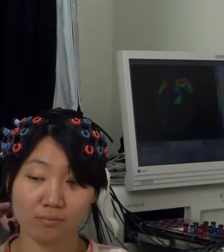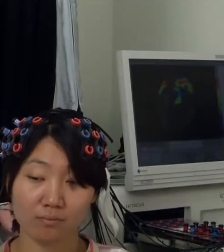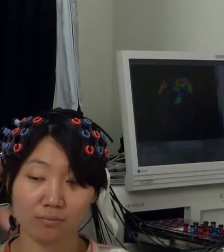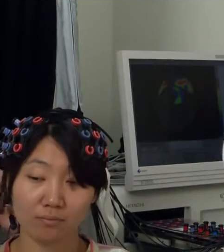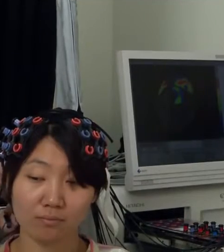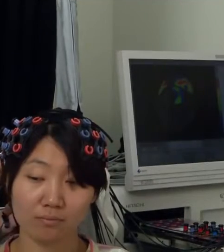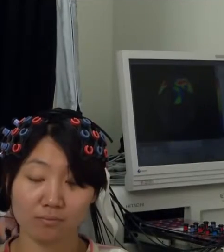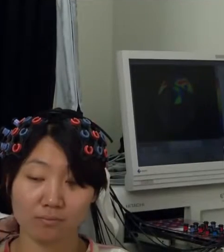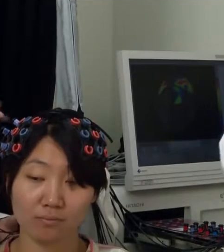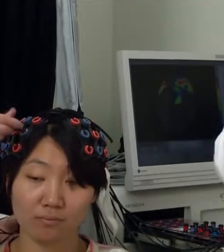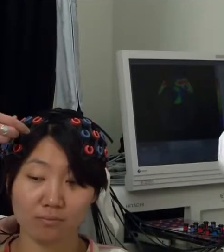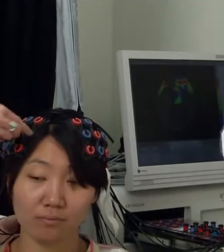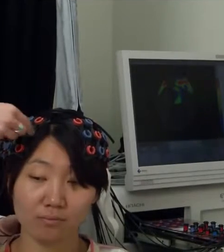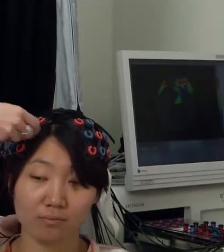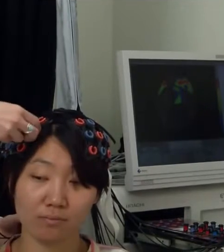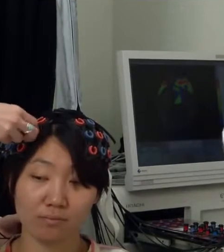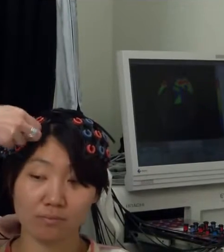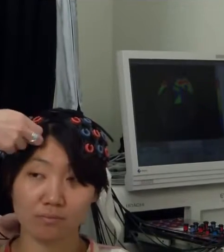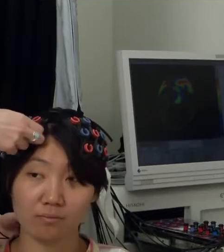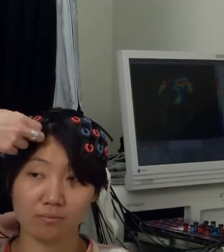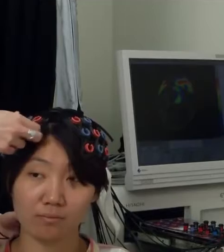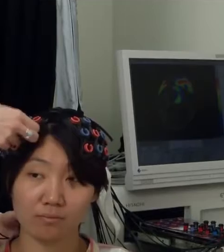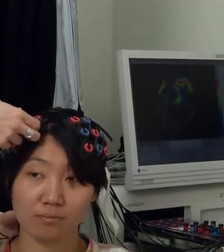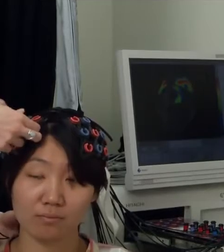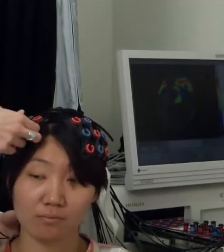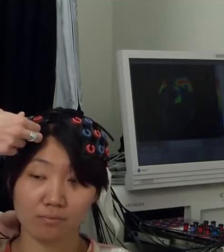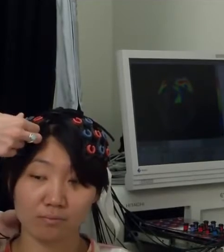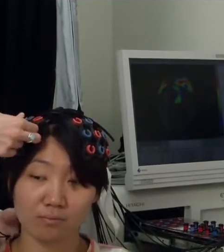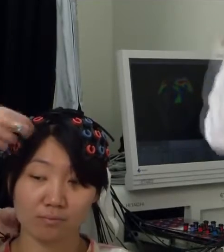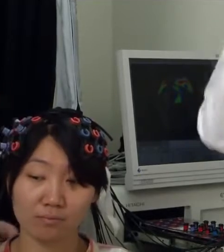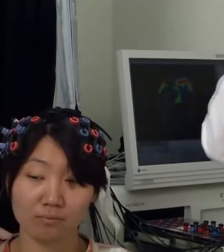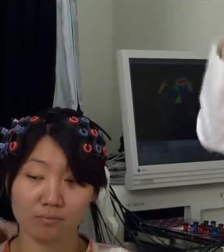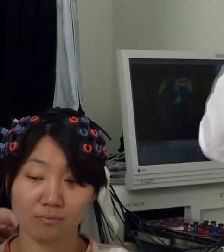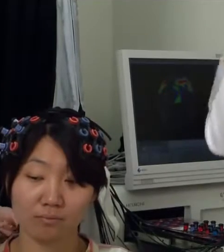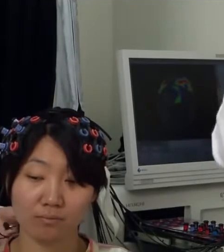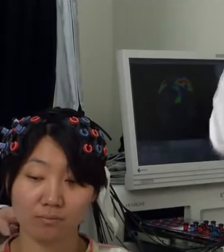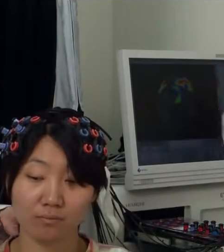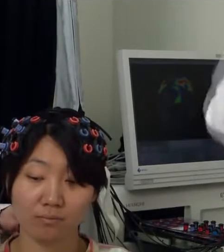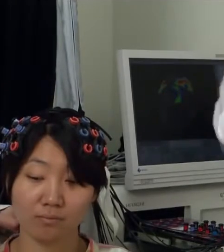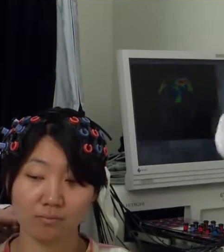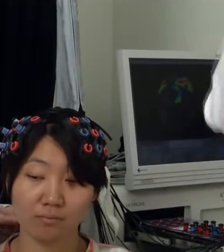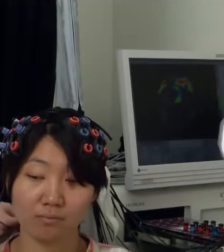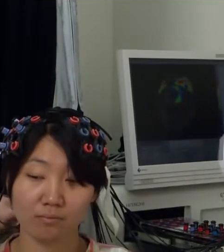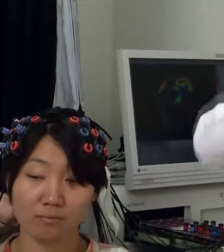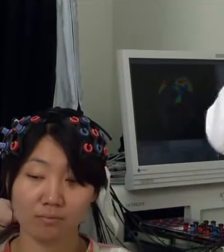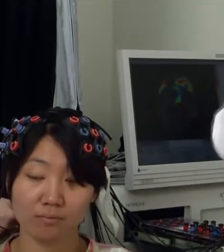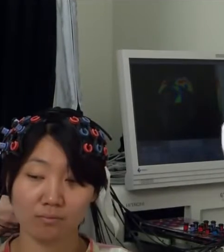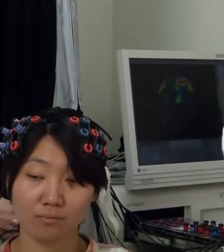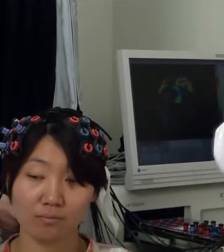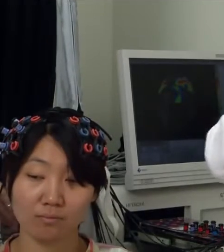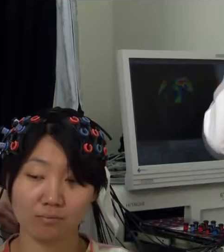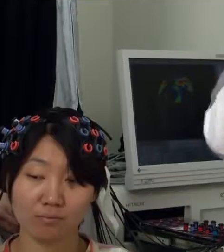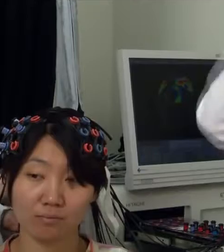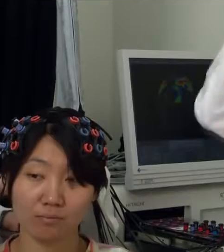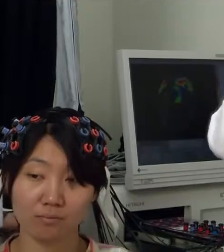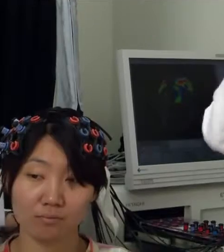brain. When we use a specific part of our brain, oxygen will be carried to that area through the blood. Light signals are reflected more strongly